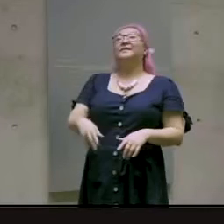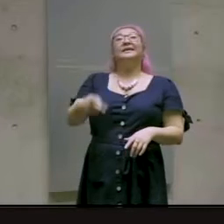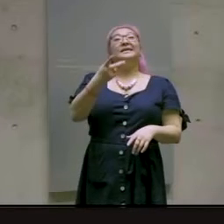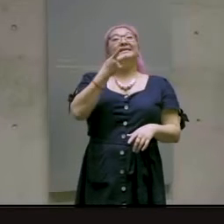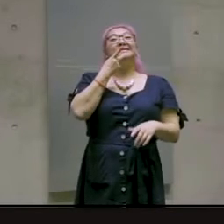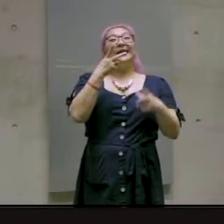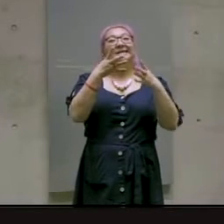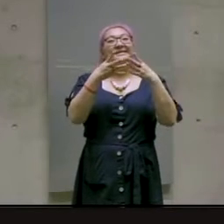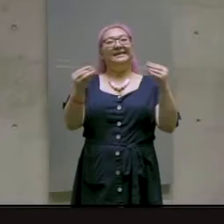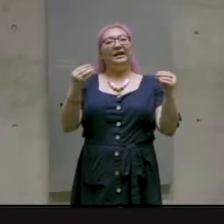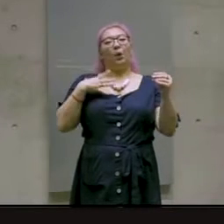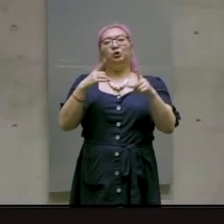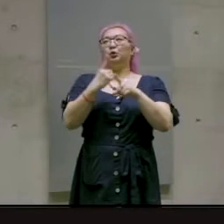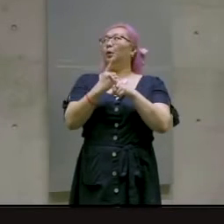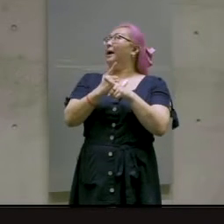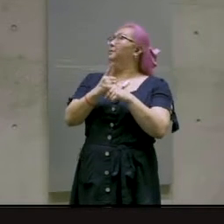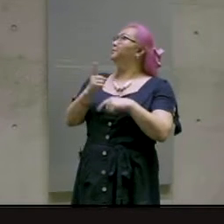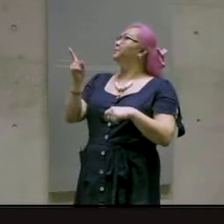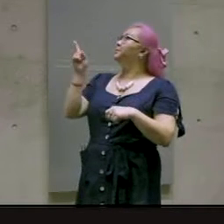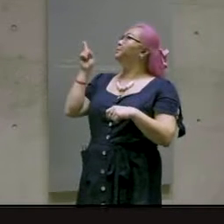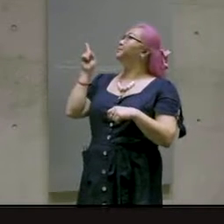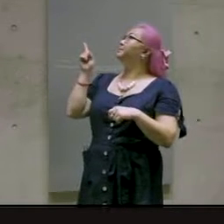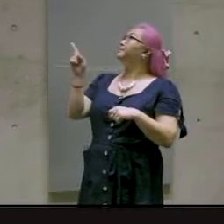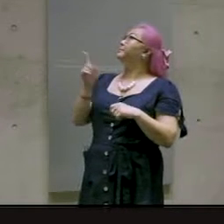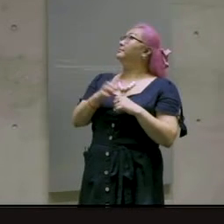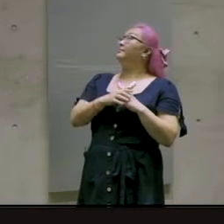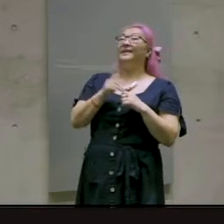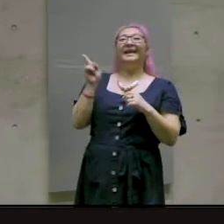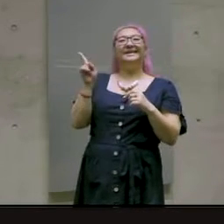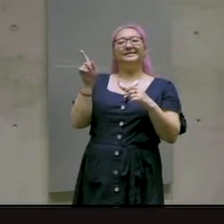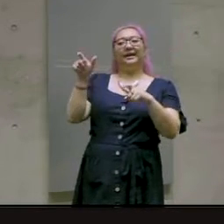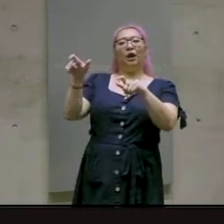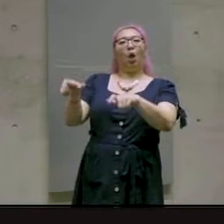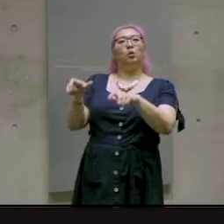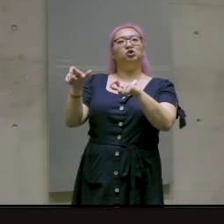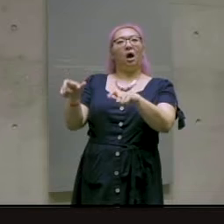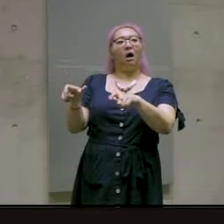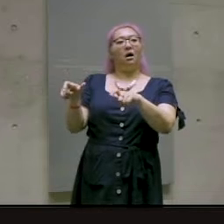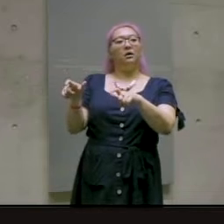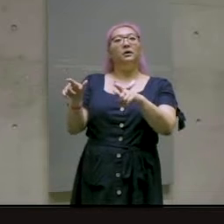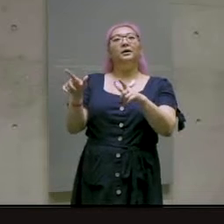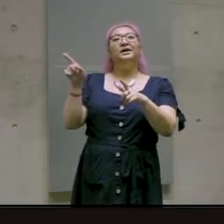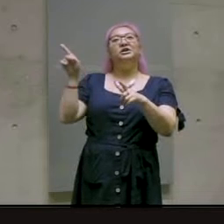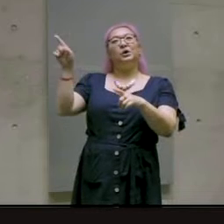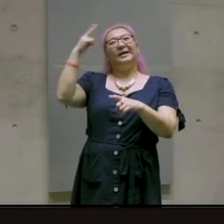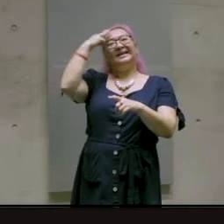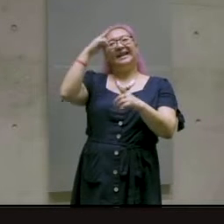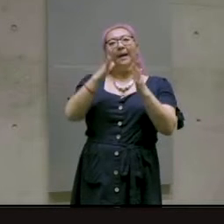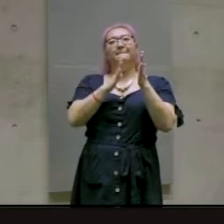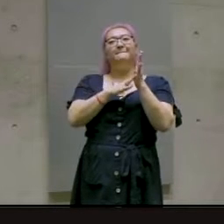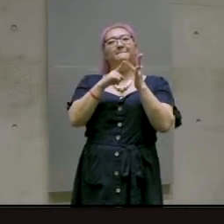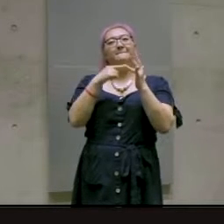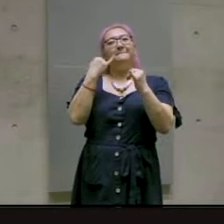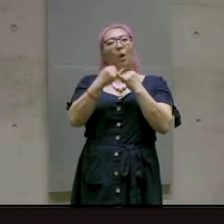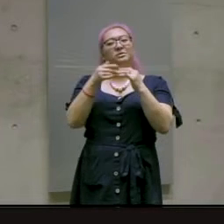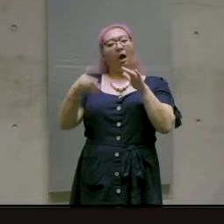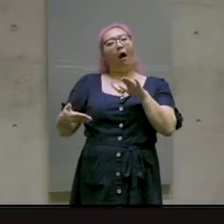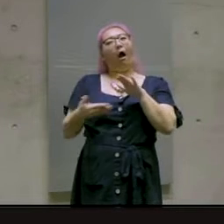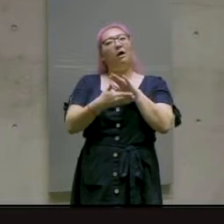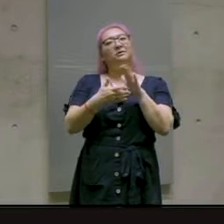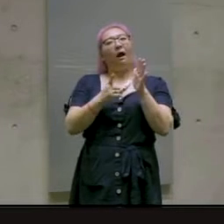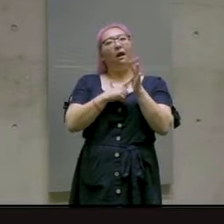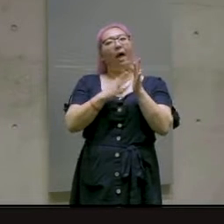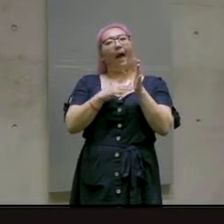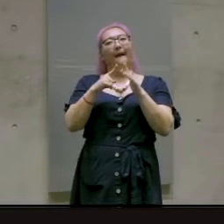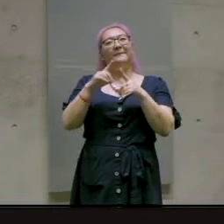is the Clay Lodger. He was one of our Kickstarter stretch goals, or better known as Moss under Limestone in the game.